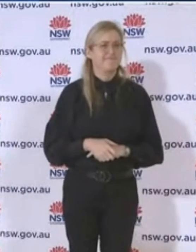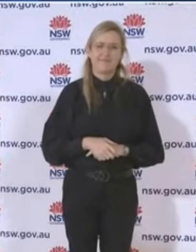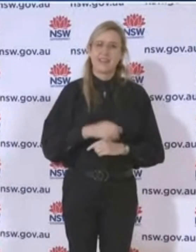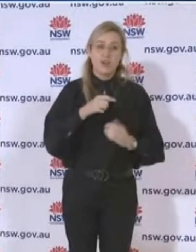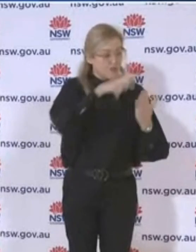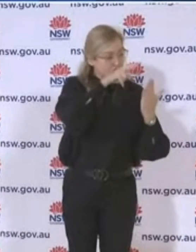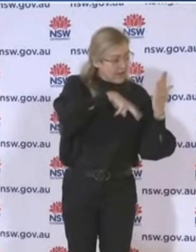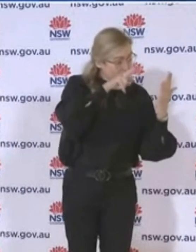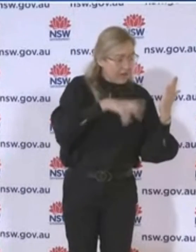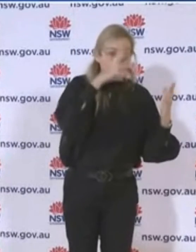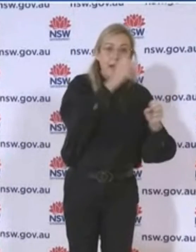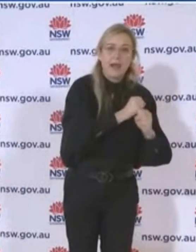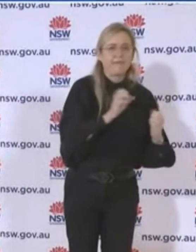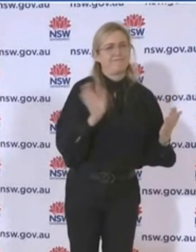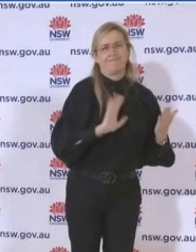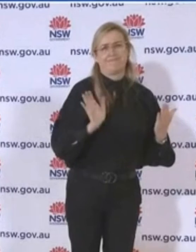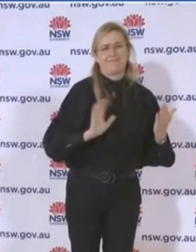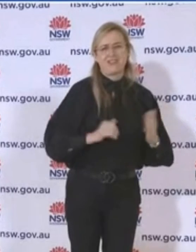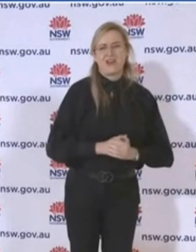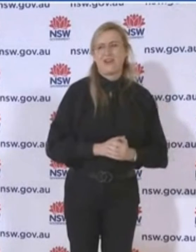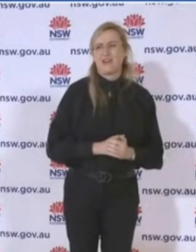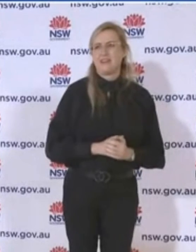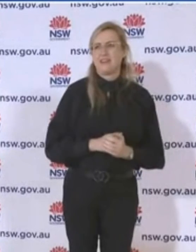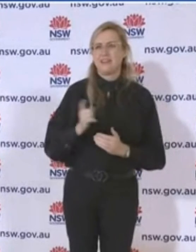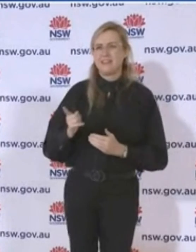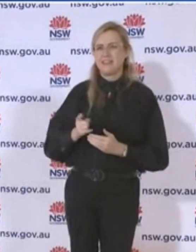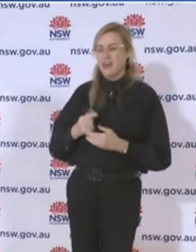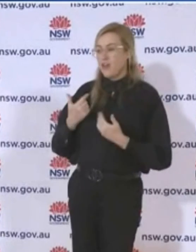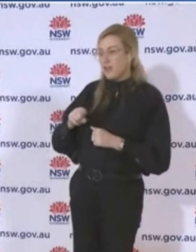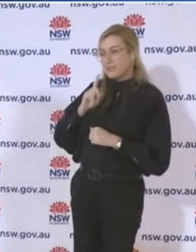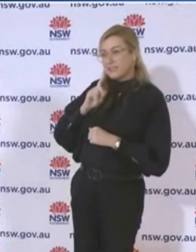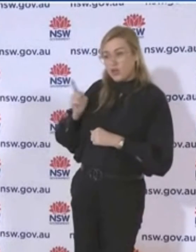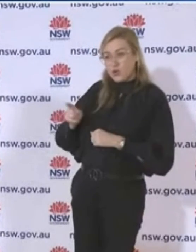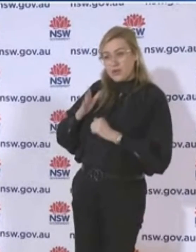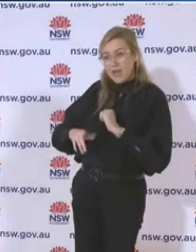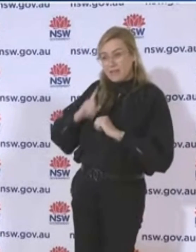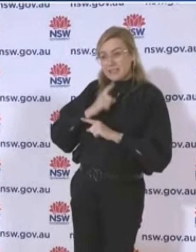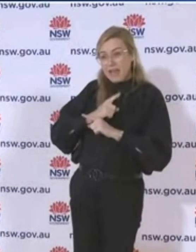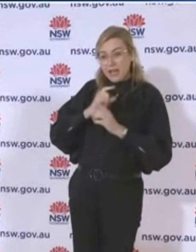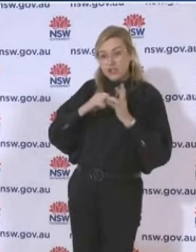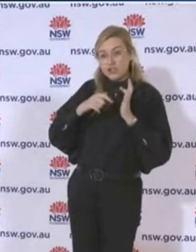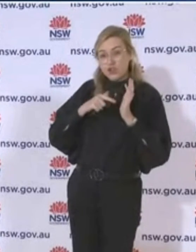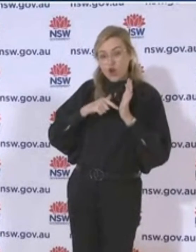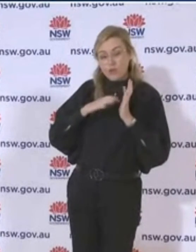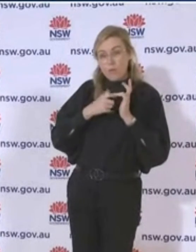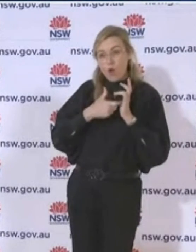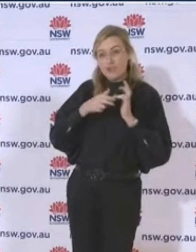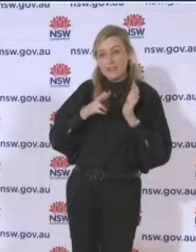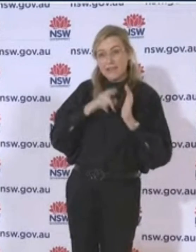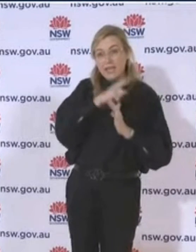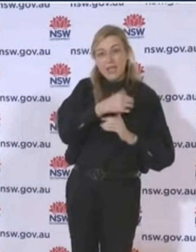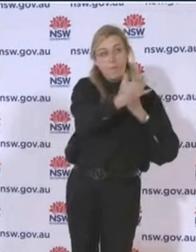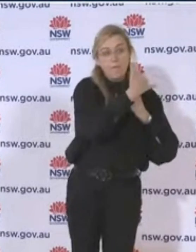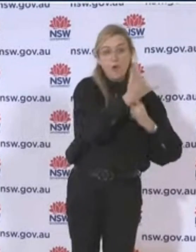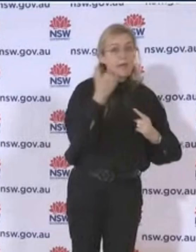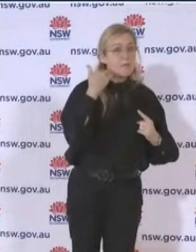say believe... Yes or no, Premier? Well, have you described Scott Morrison as a bully? No. And can I say this? A number of